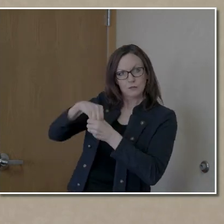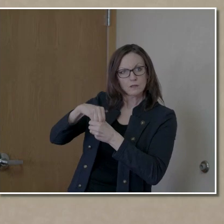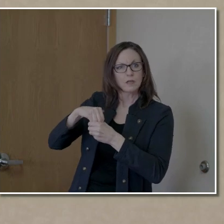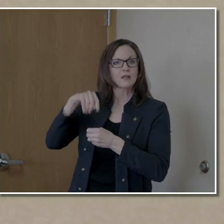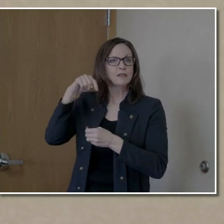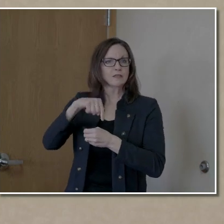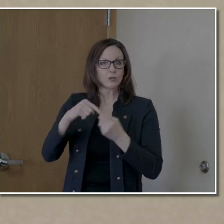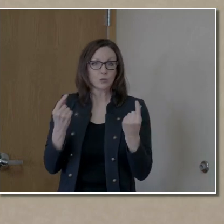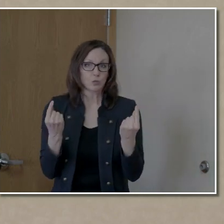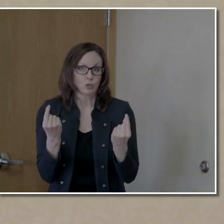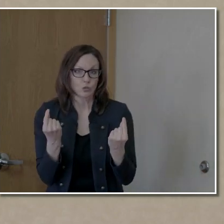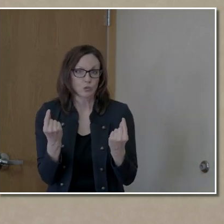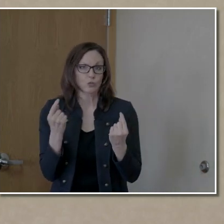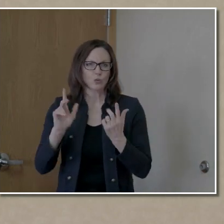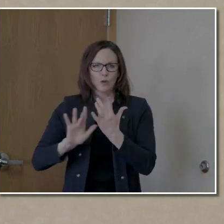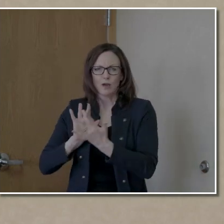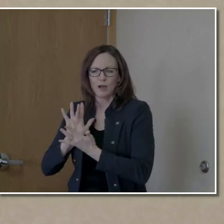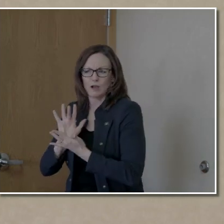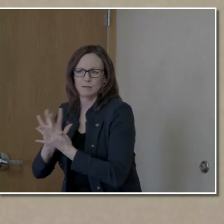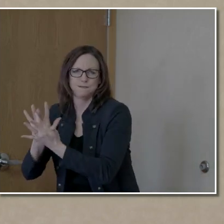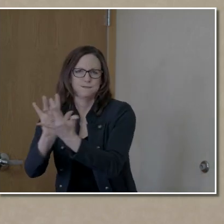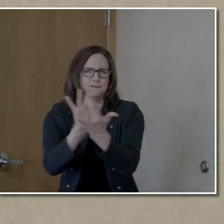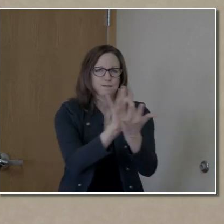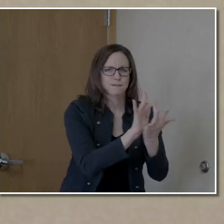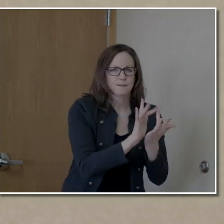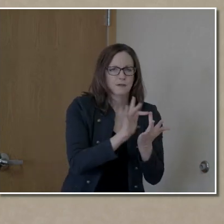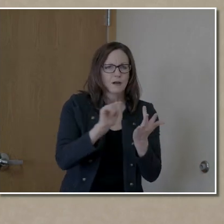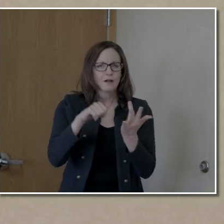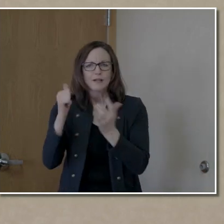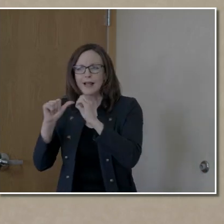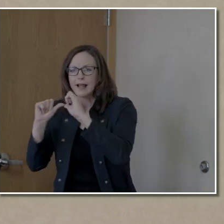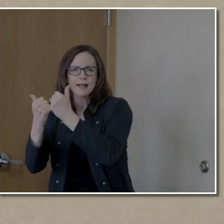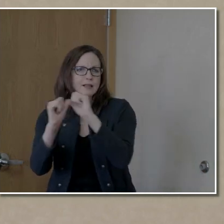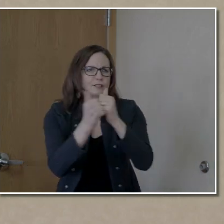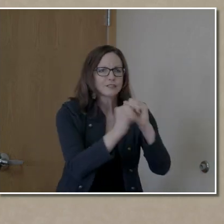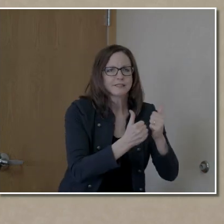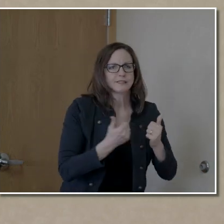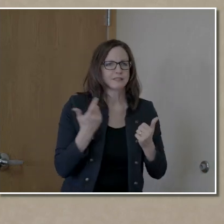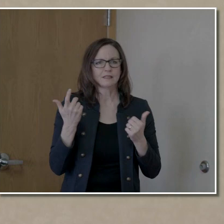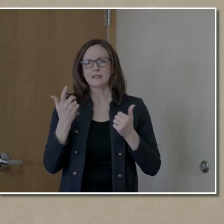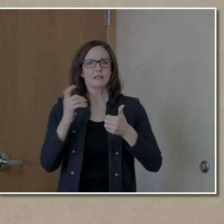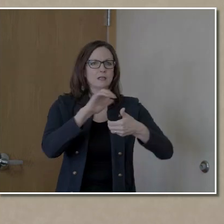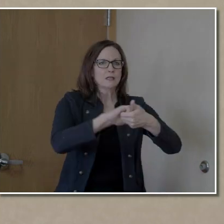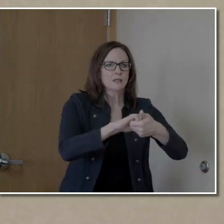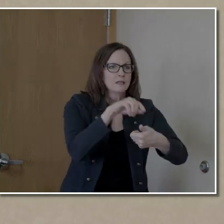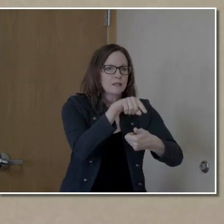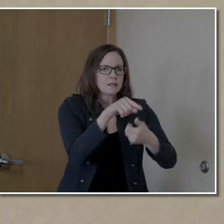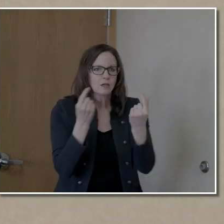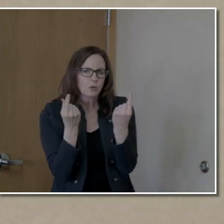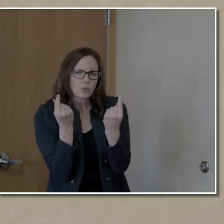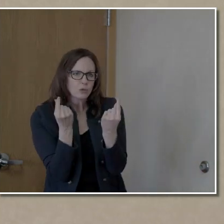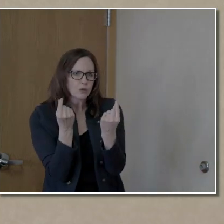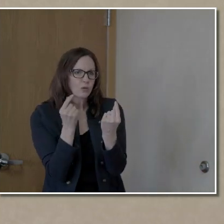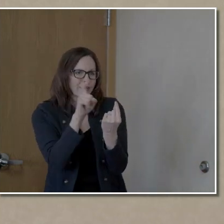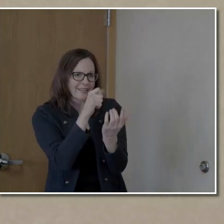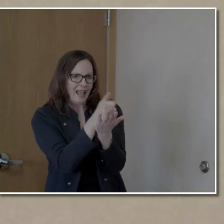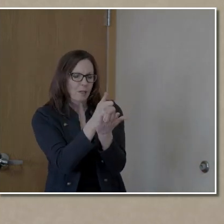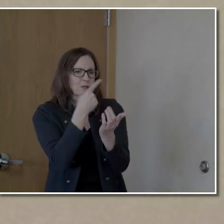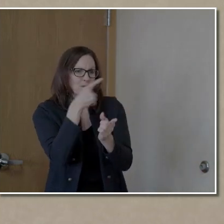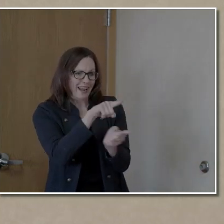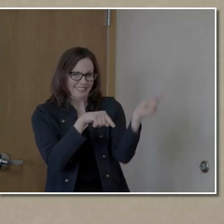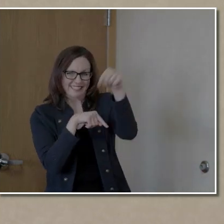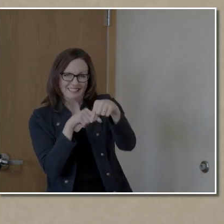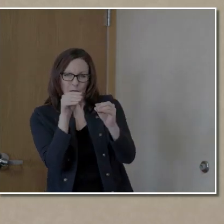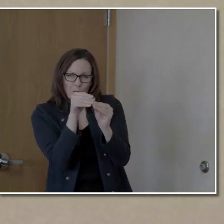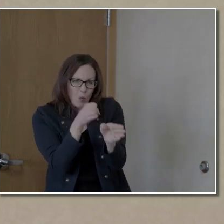stakeholders to respond in force to this pandemic. Such efforts include the collection and distribution of PPE